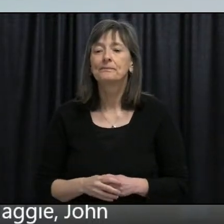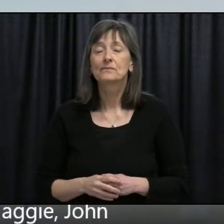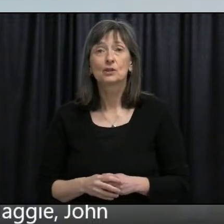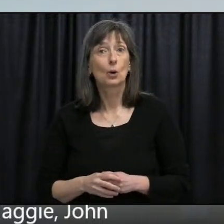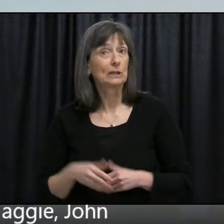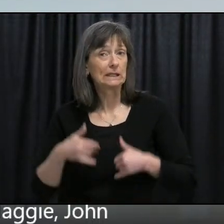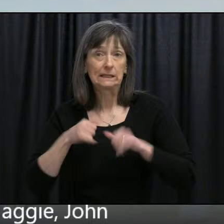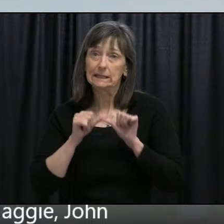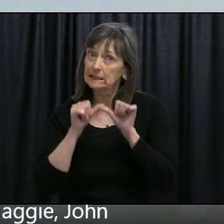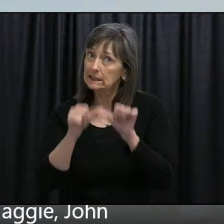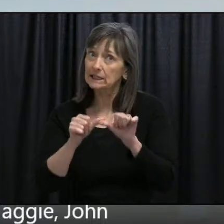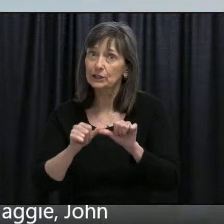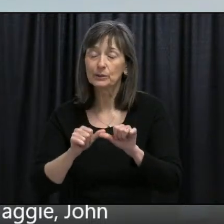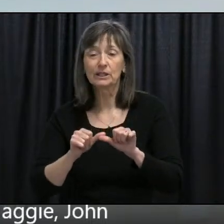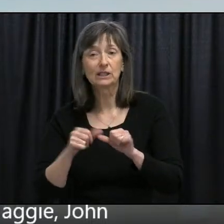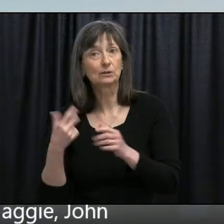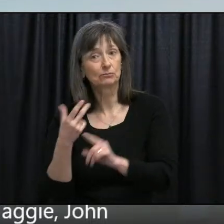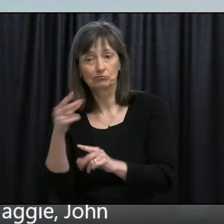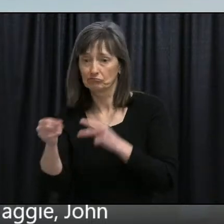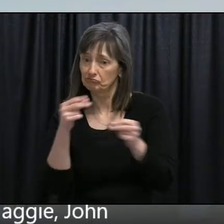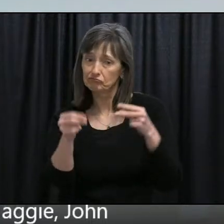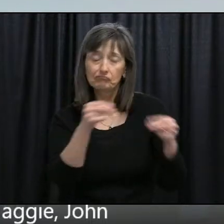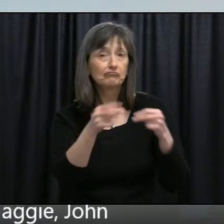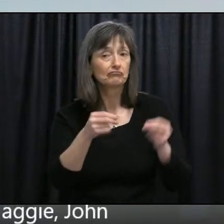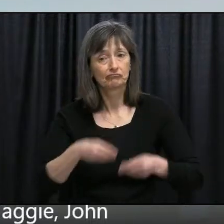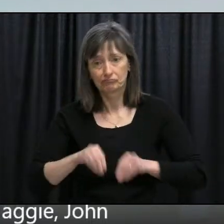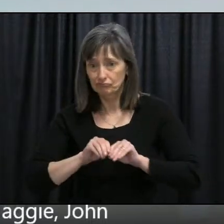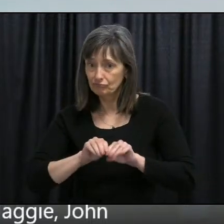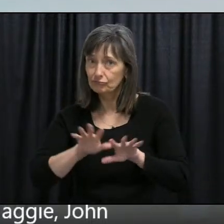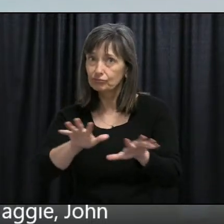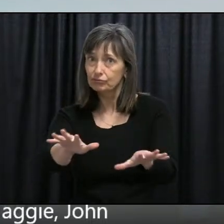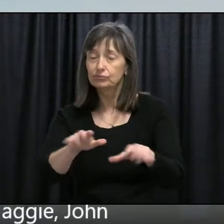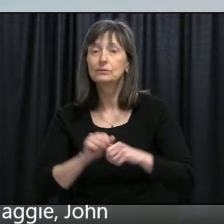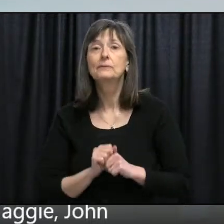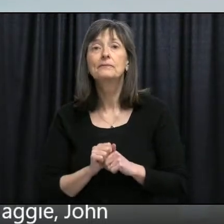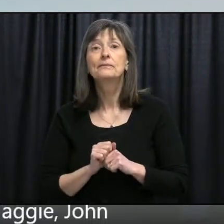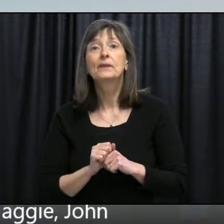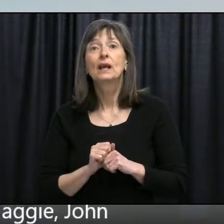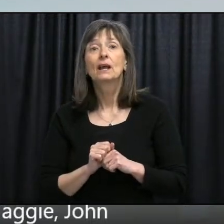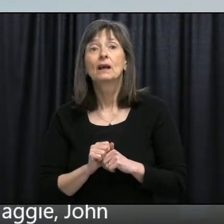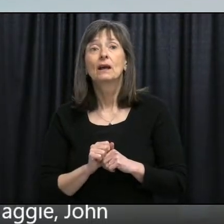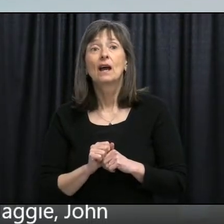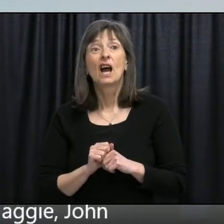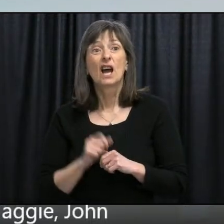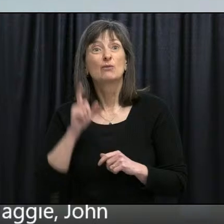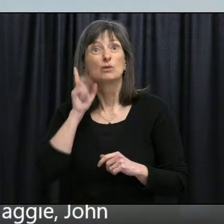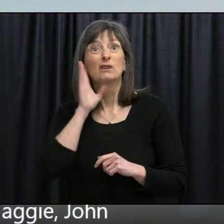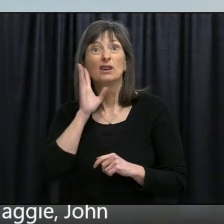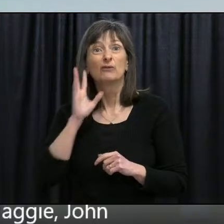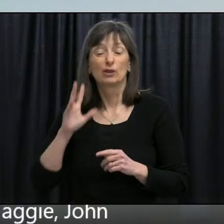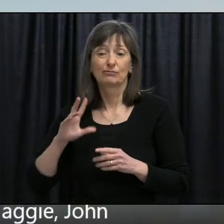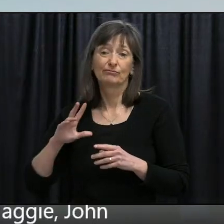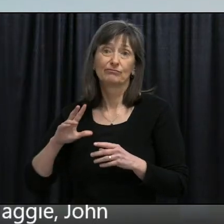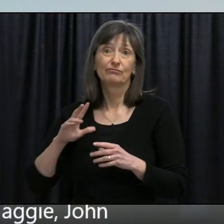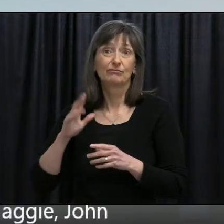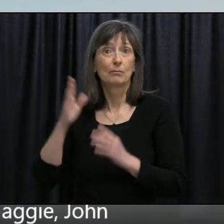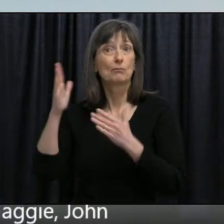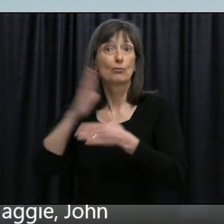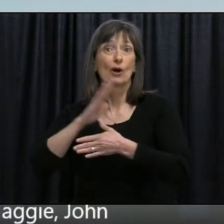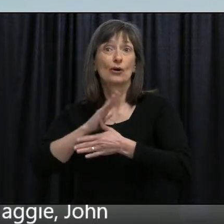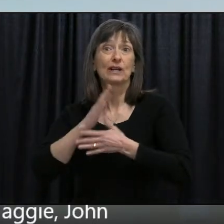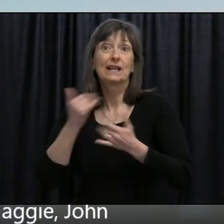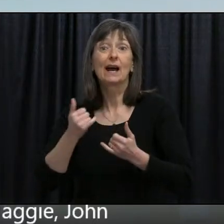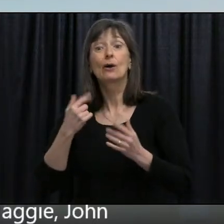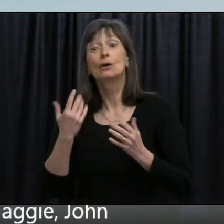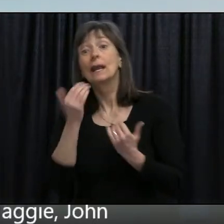out. Our limiting factor is and will be for the entire rollout, I think, quite frankly, vaccine